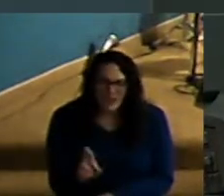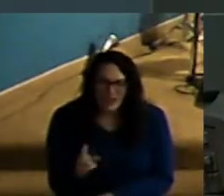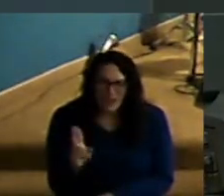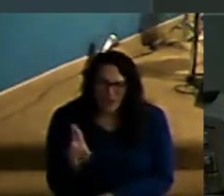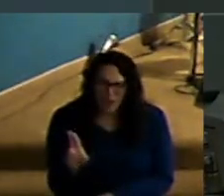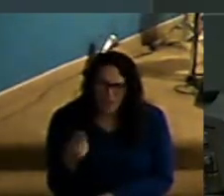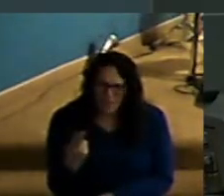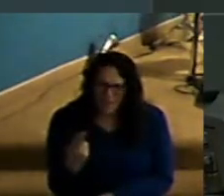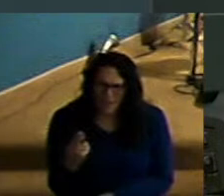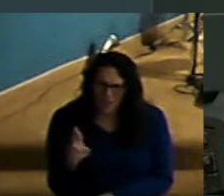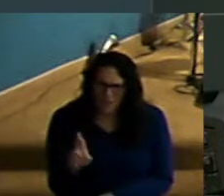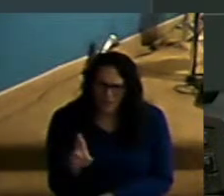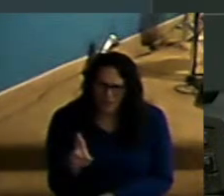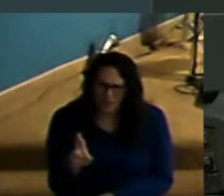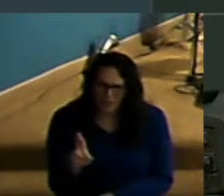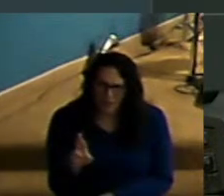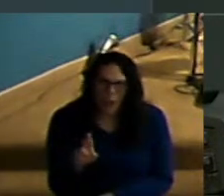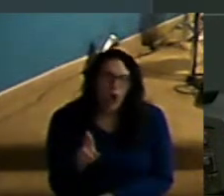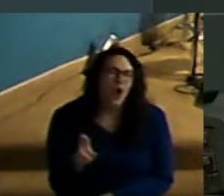Polo,